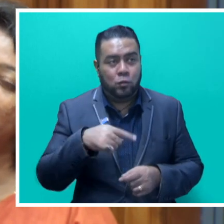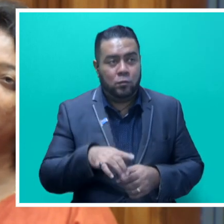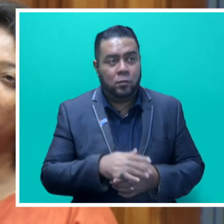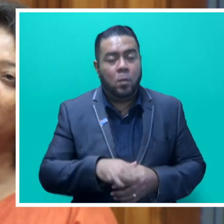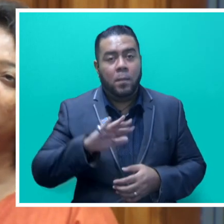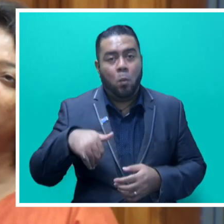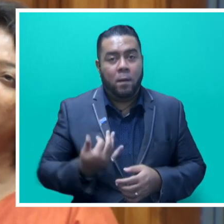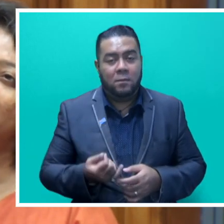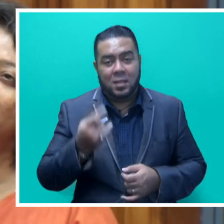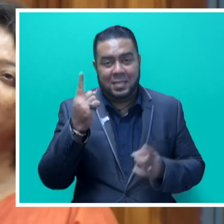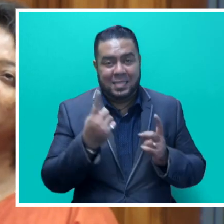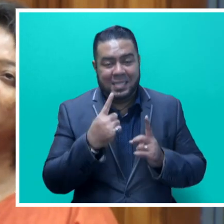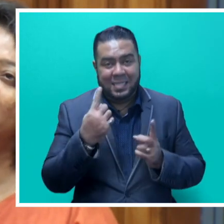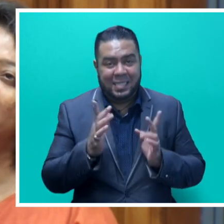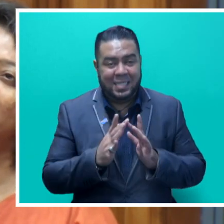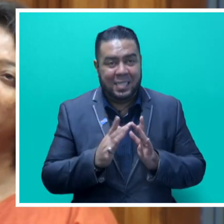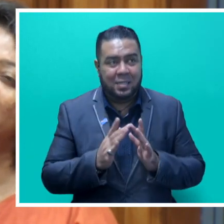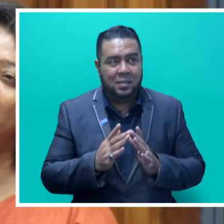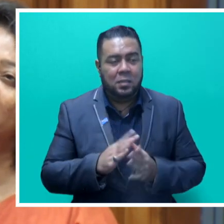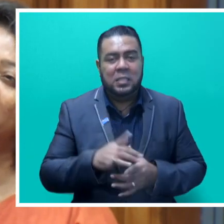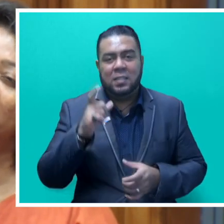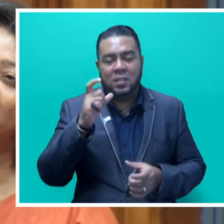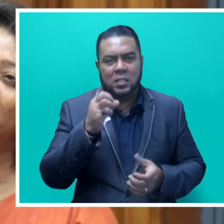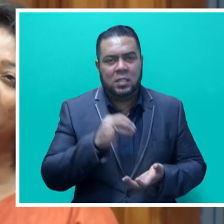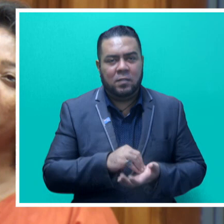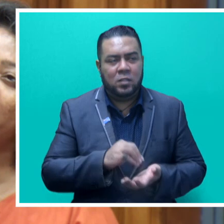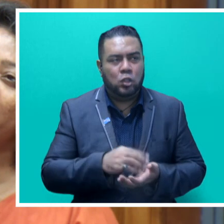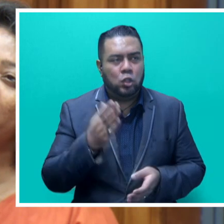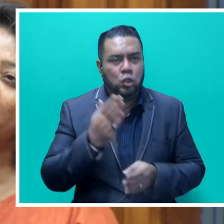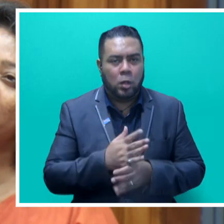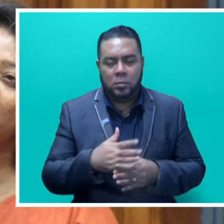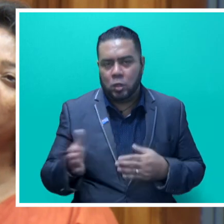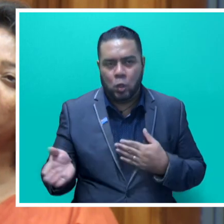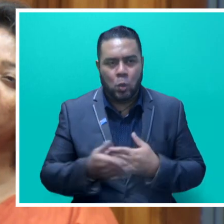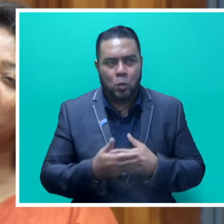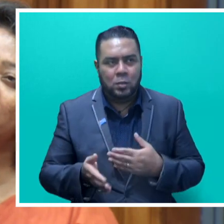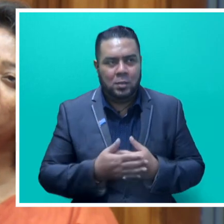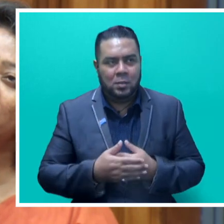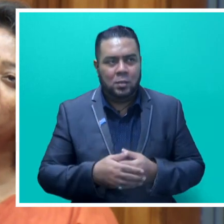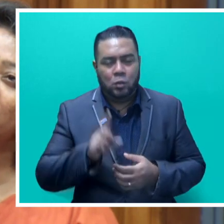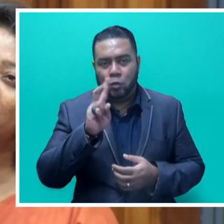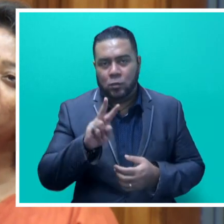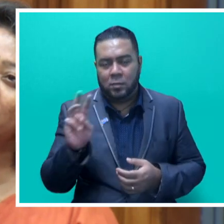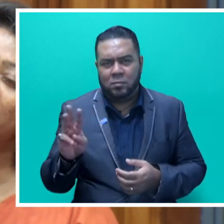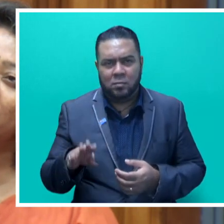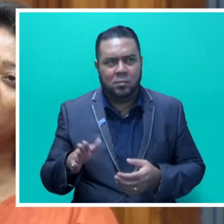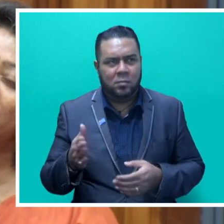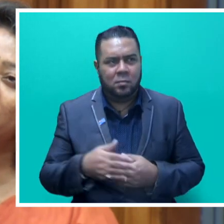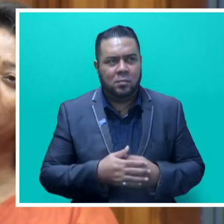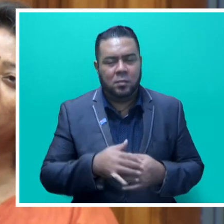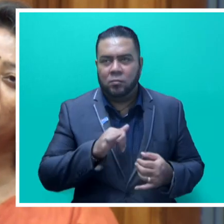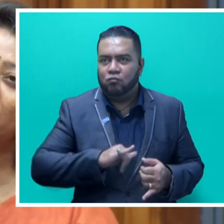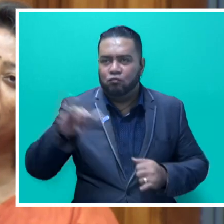income, while all civil service jobs were closed to me. In the intervening years, 2 of my 3 surviving siblings sought asylum